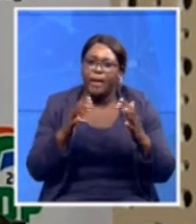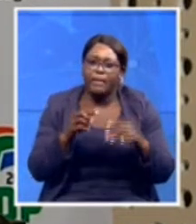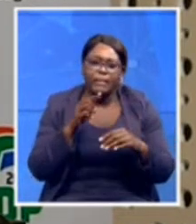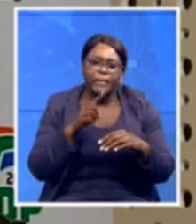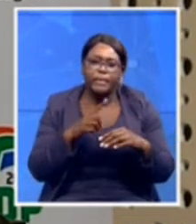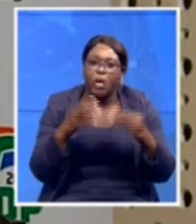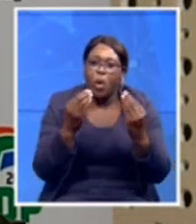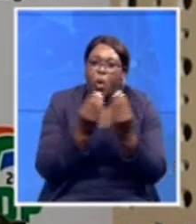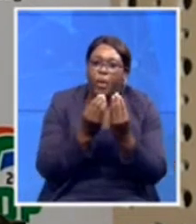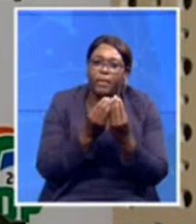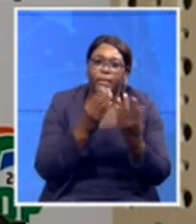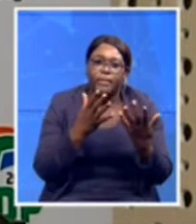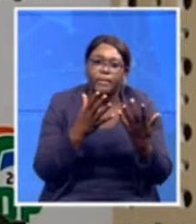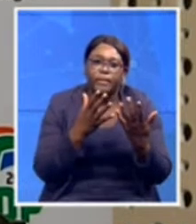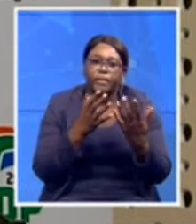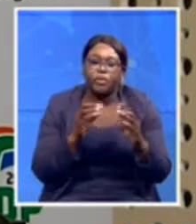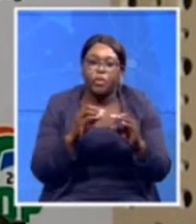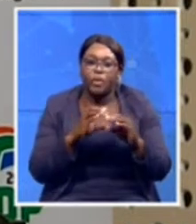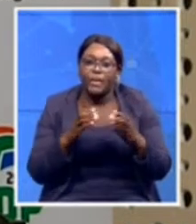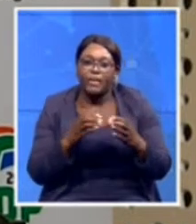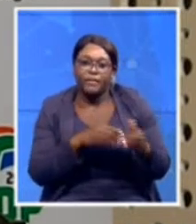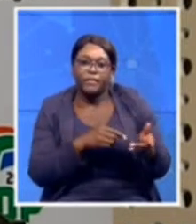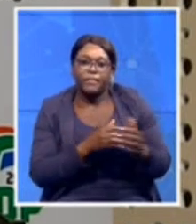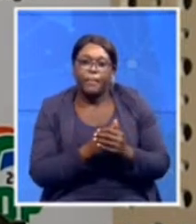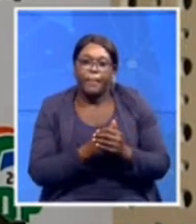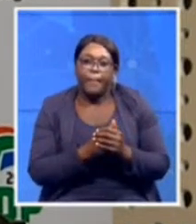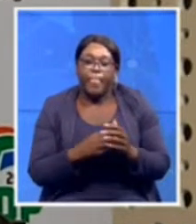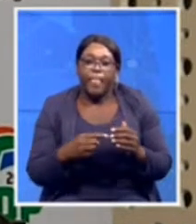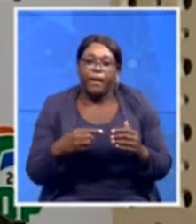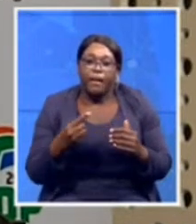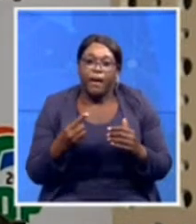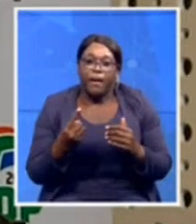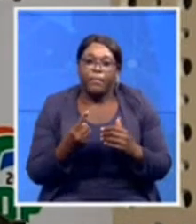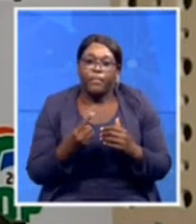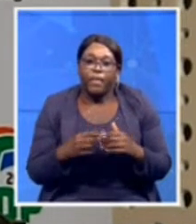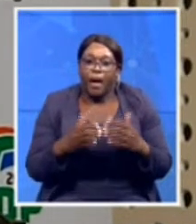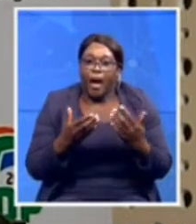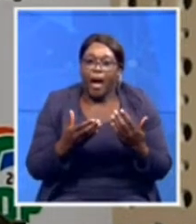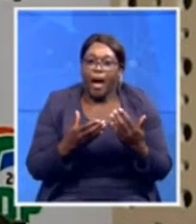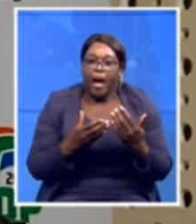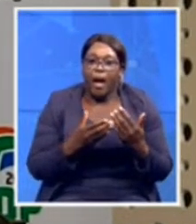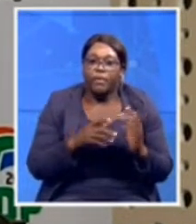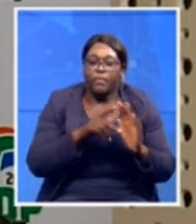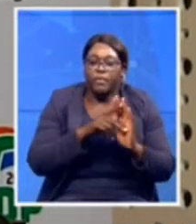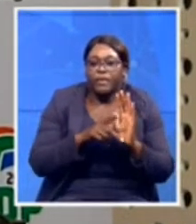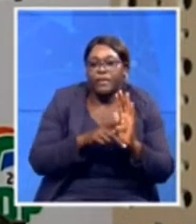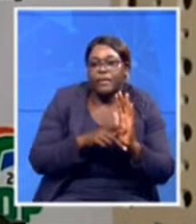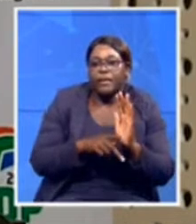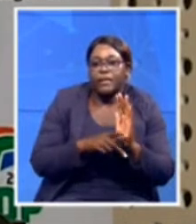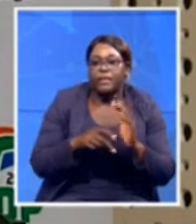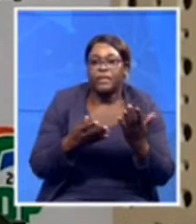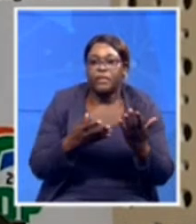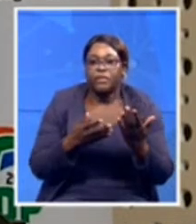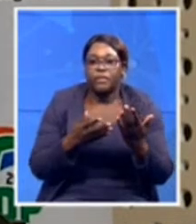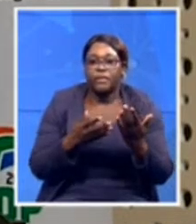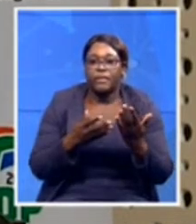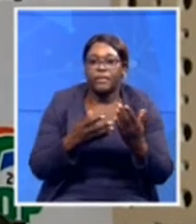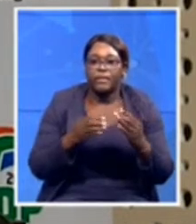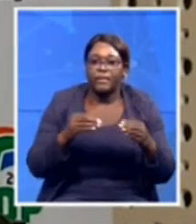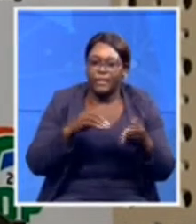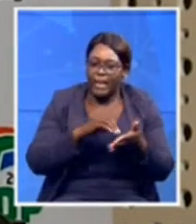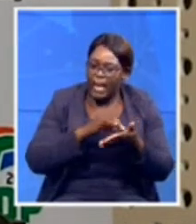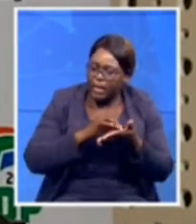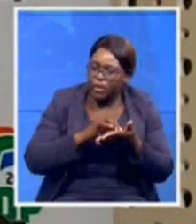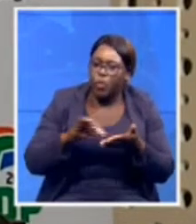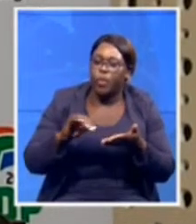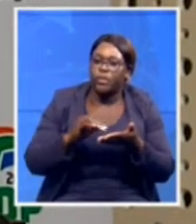Firstly, in terms of how the provisions are crafted, certain content is specifically excluded from application and will not fall within the purview